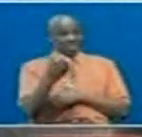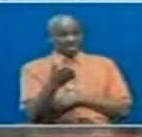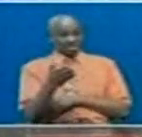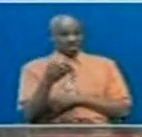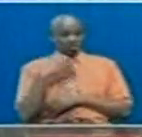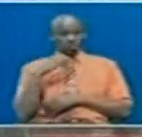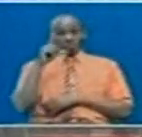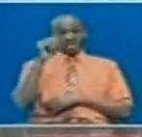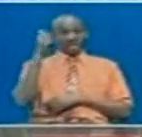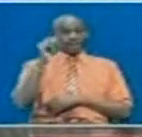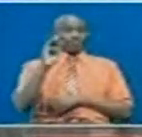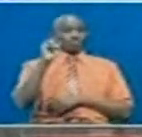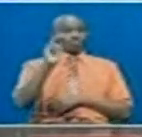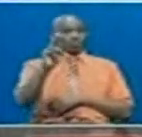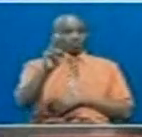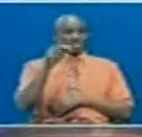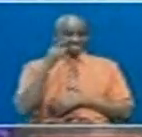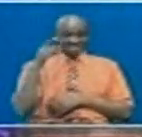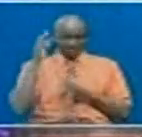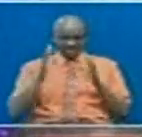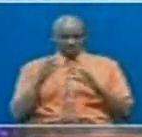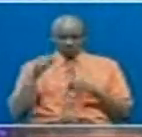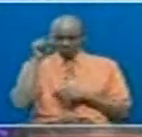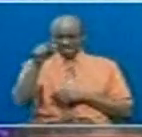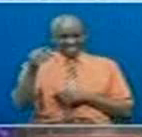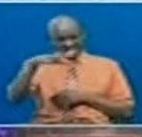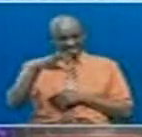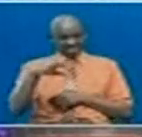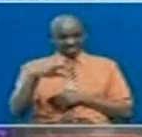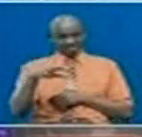to Lamu. And say anybody coming from that country